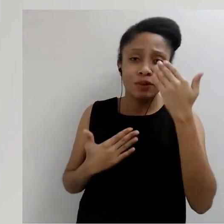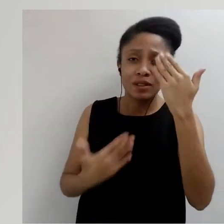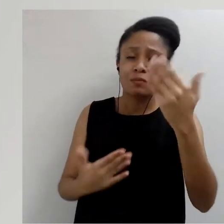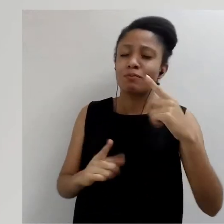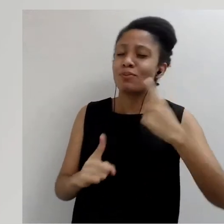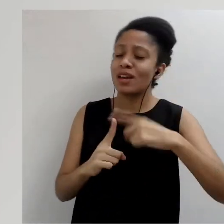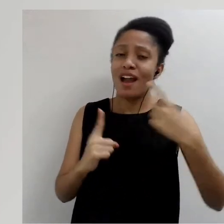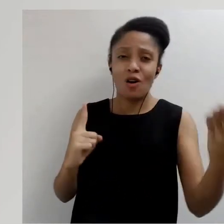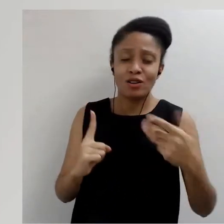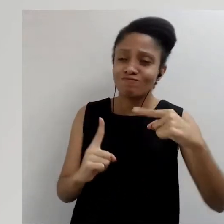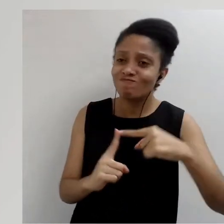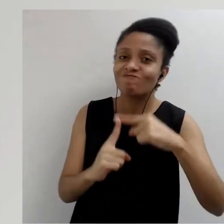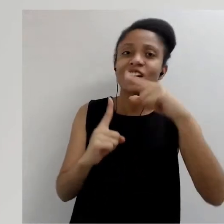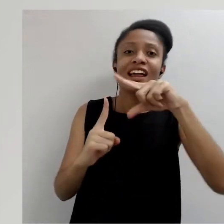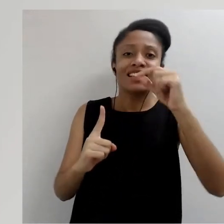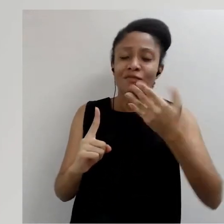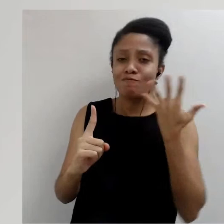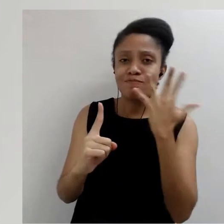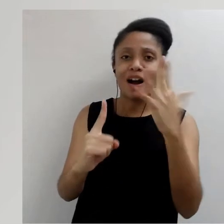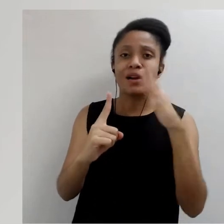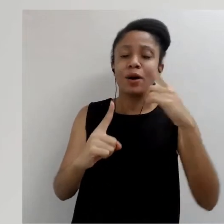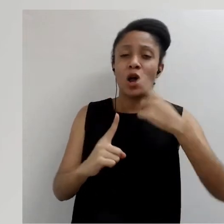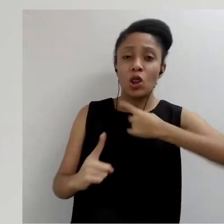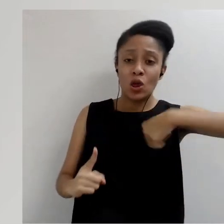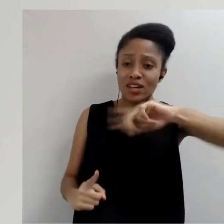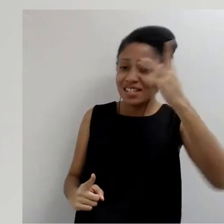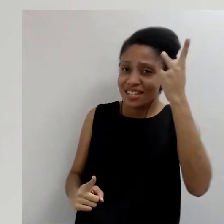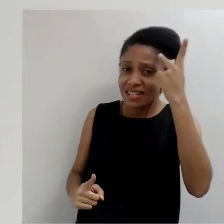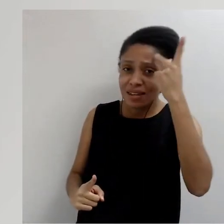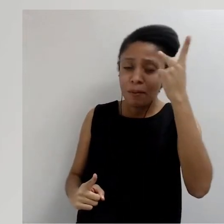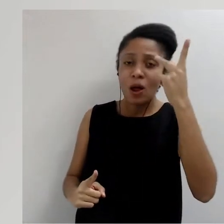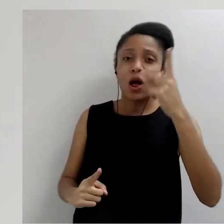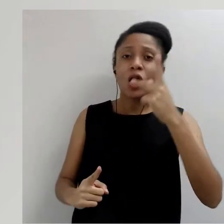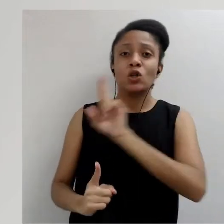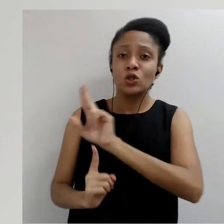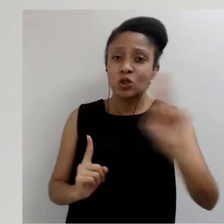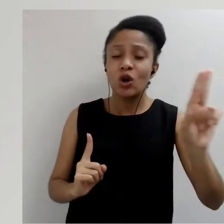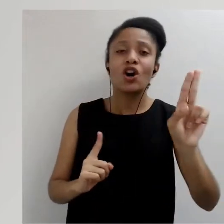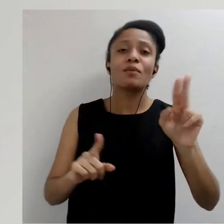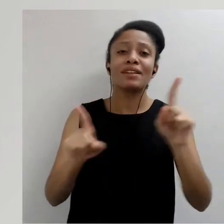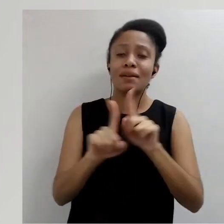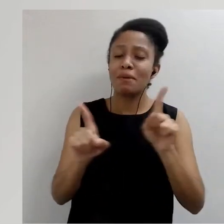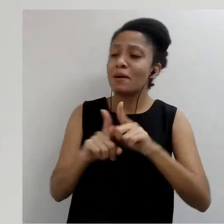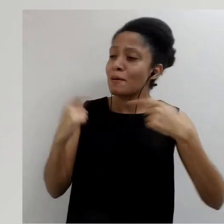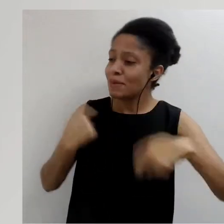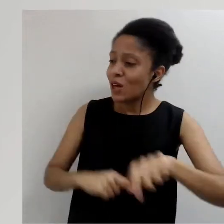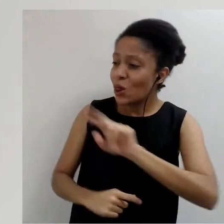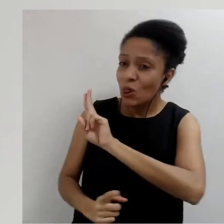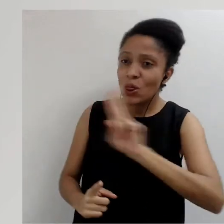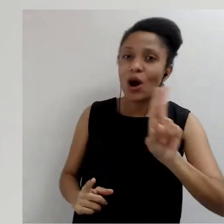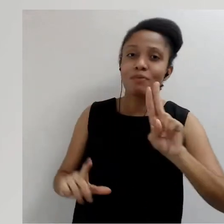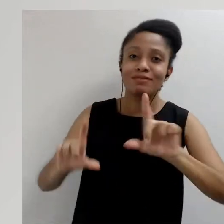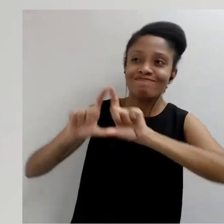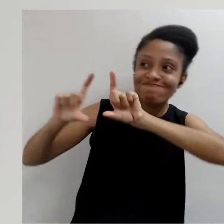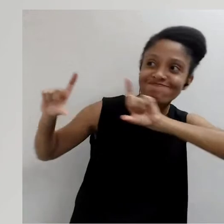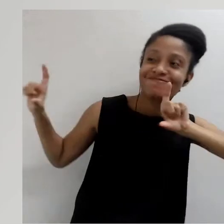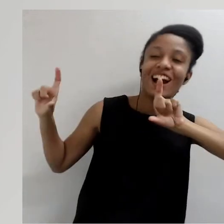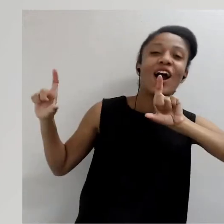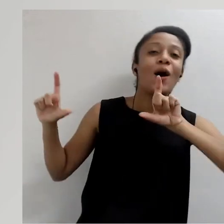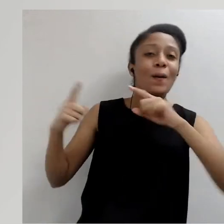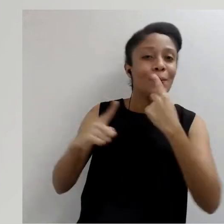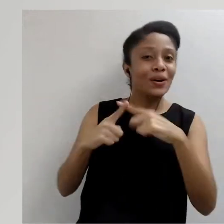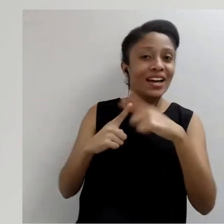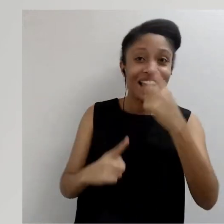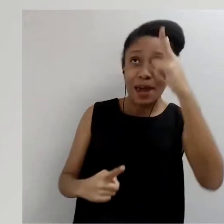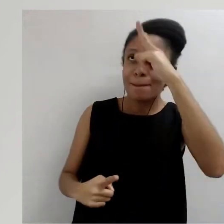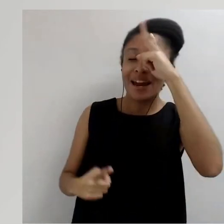Carlos, congratulations for the acknowledgement, and I hope here in São Paulo we can name something on your behalf.